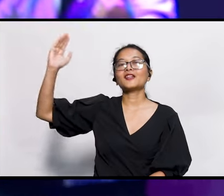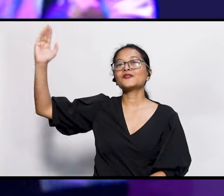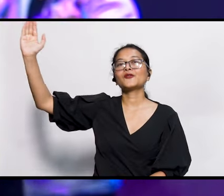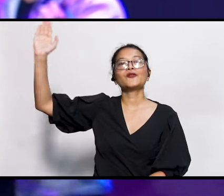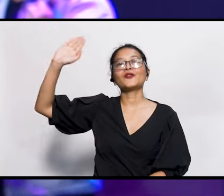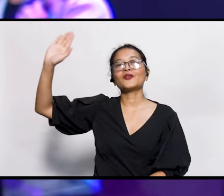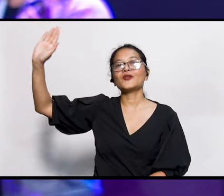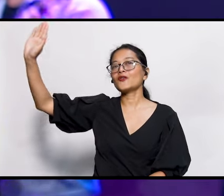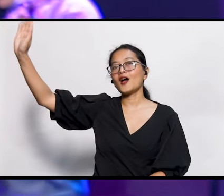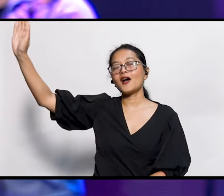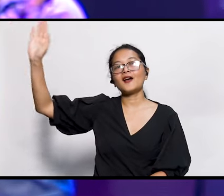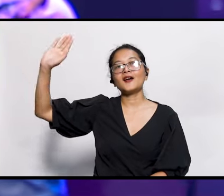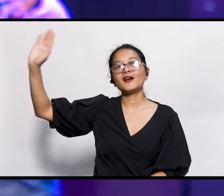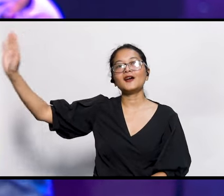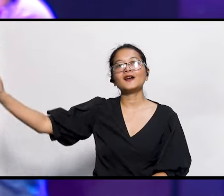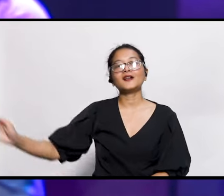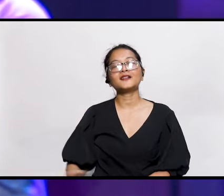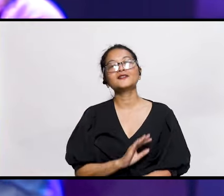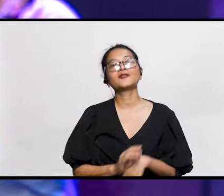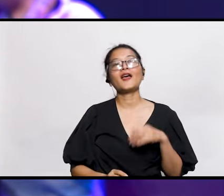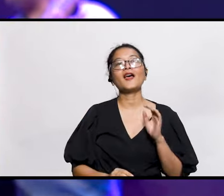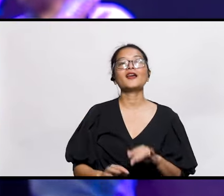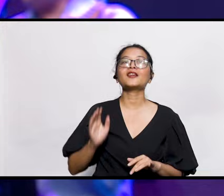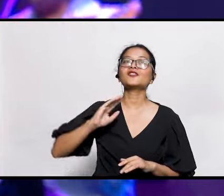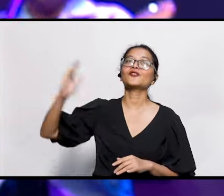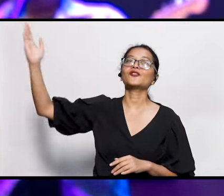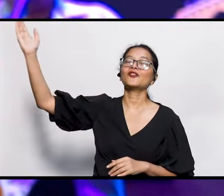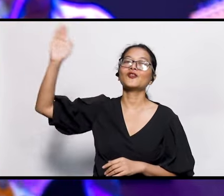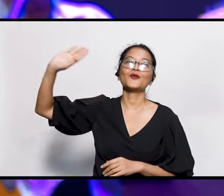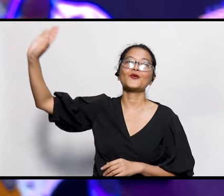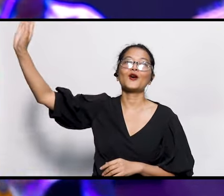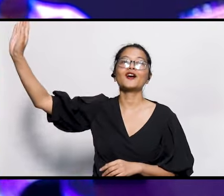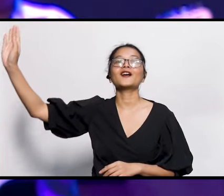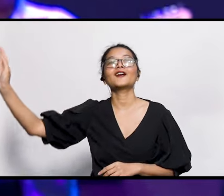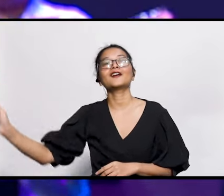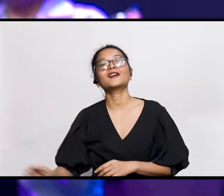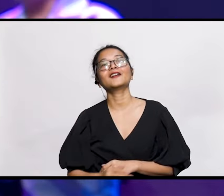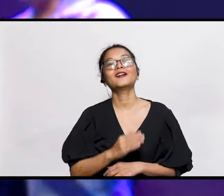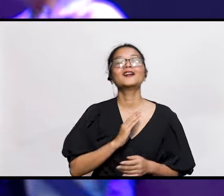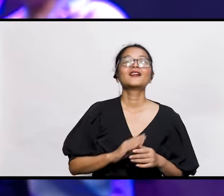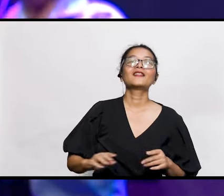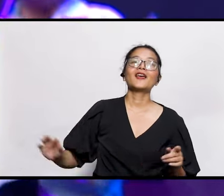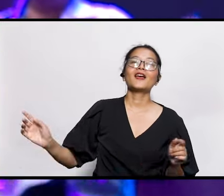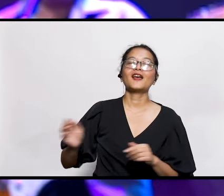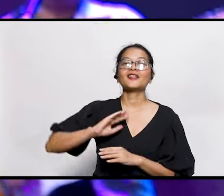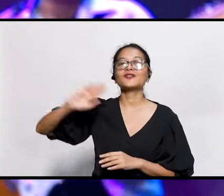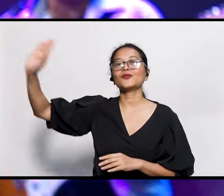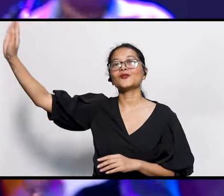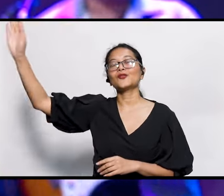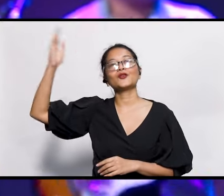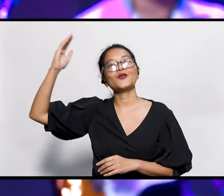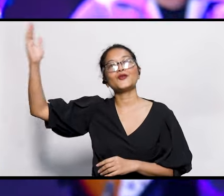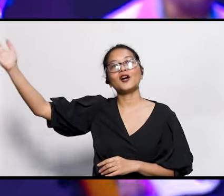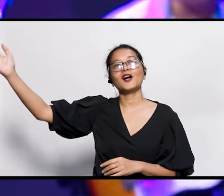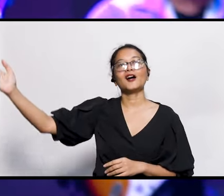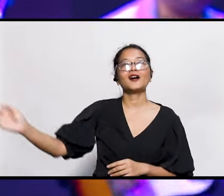That is who you are That is who you are That is